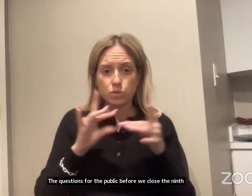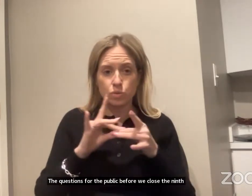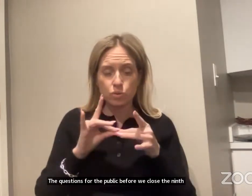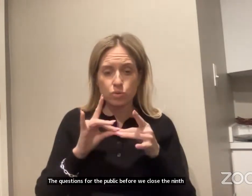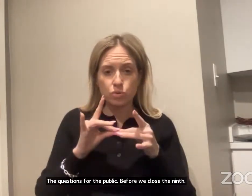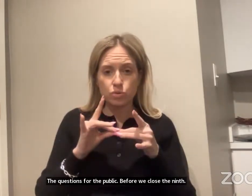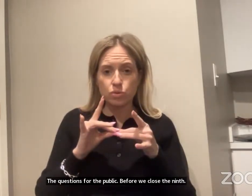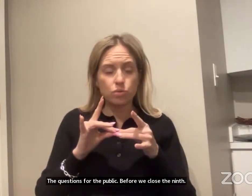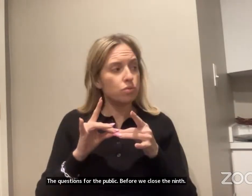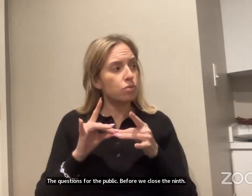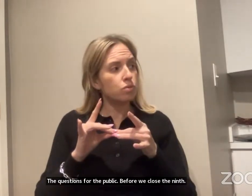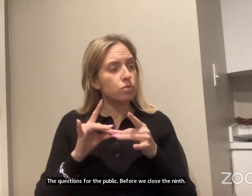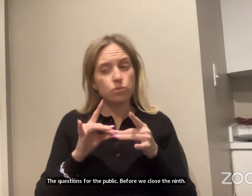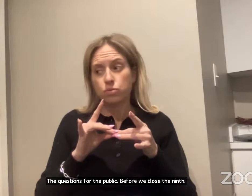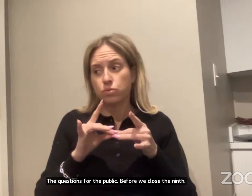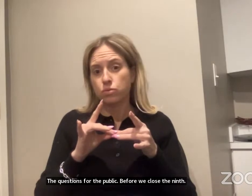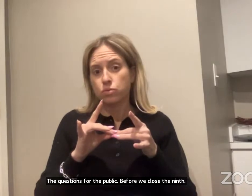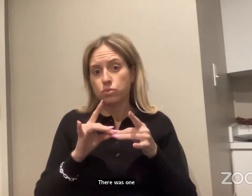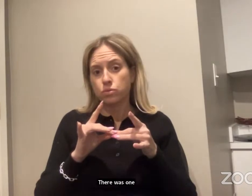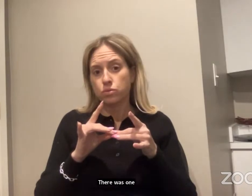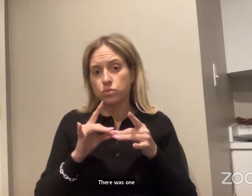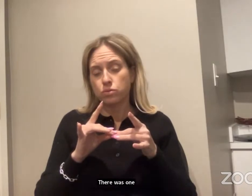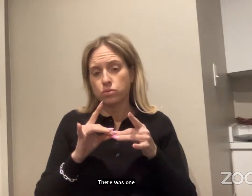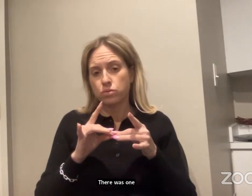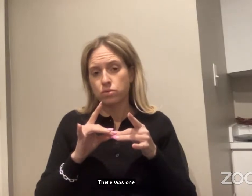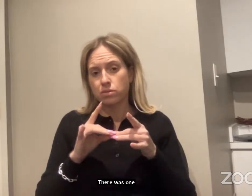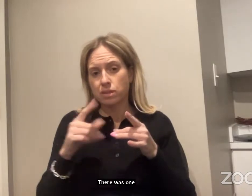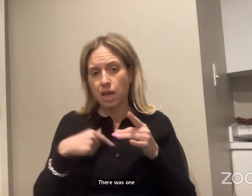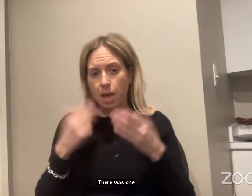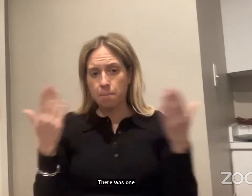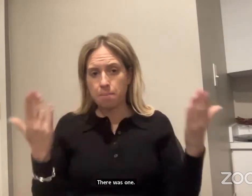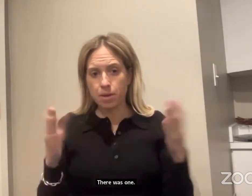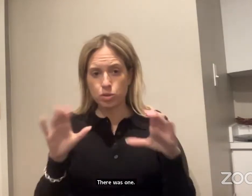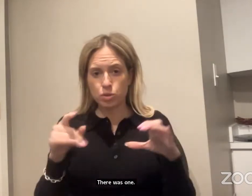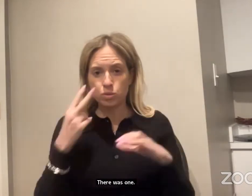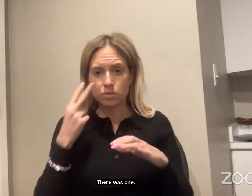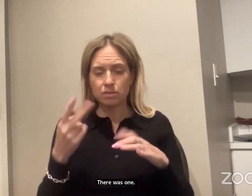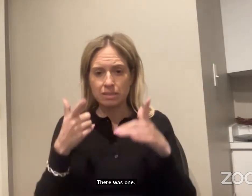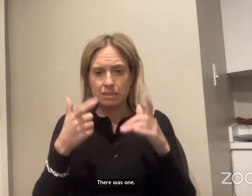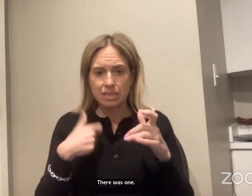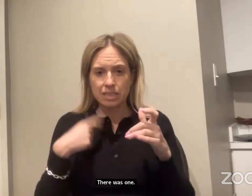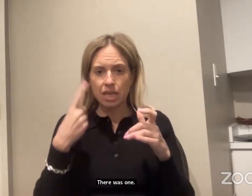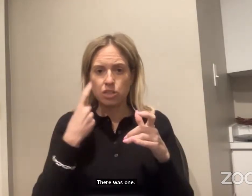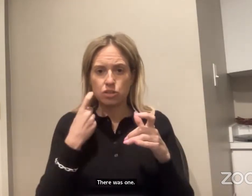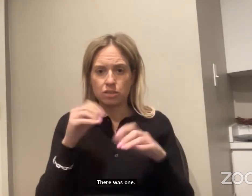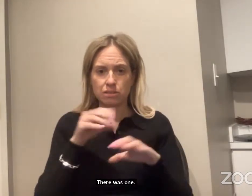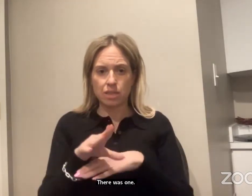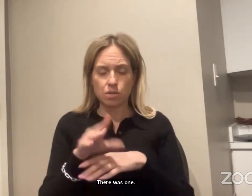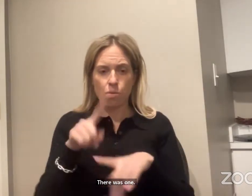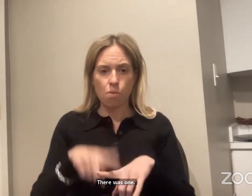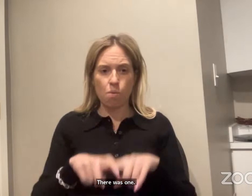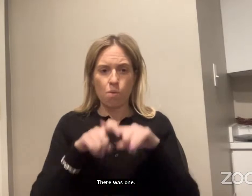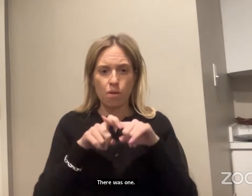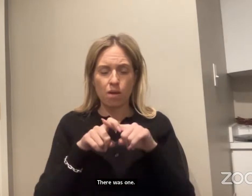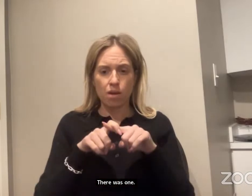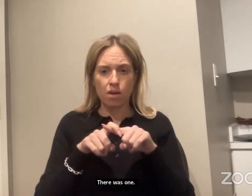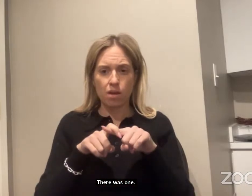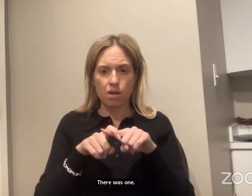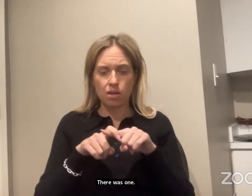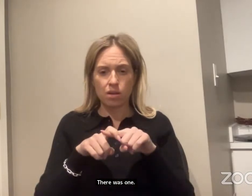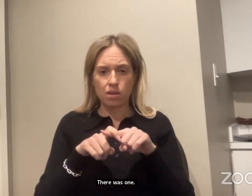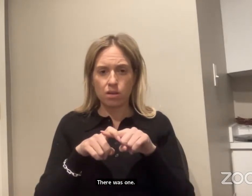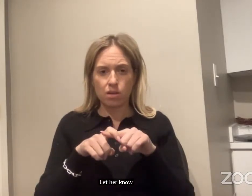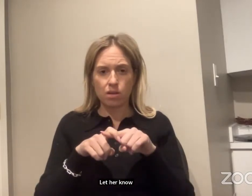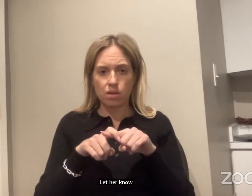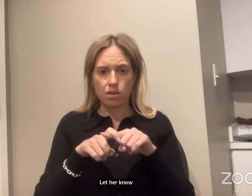There was one. I'm here. Did you see the text I just sent you? Oh no, hold on one second. I just Let